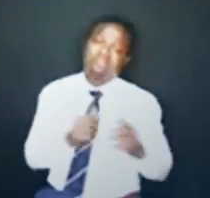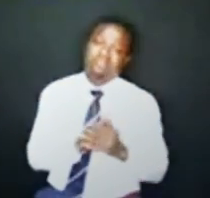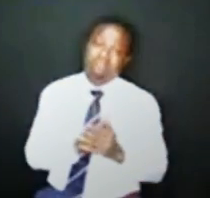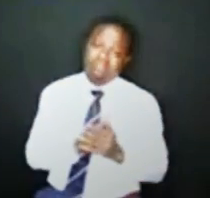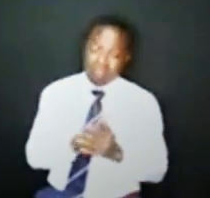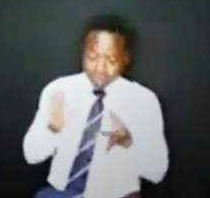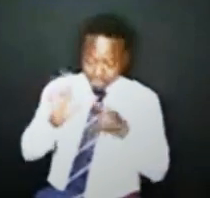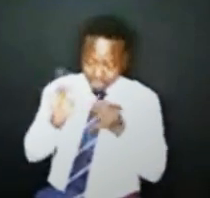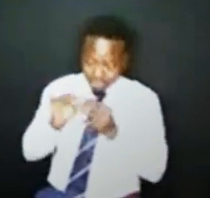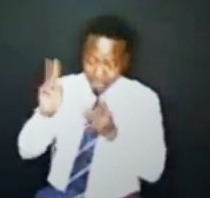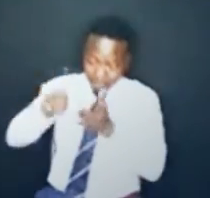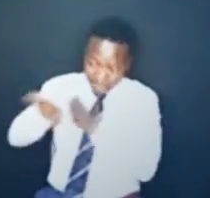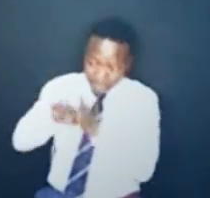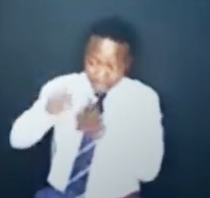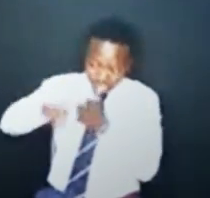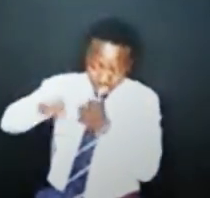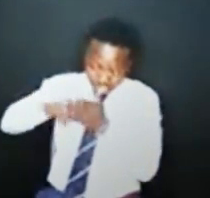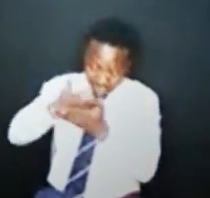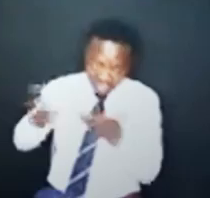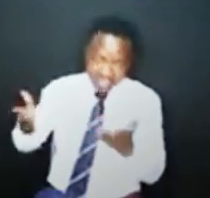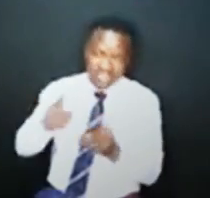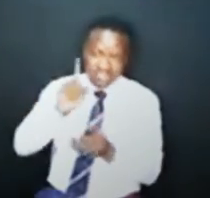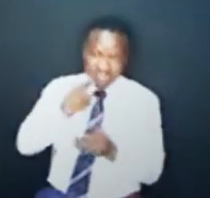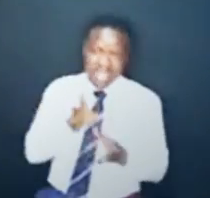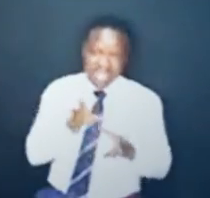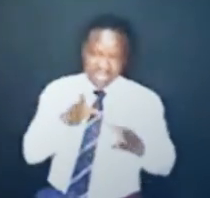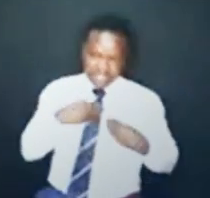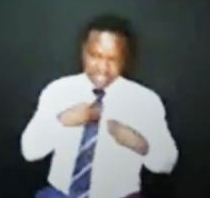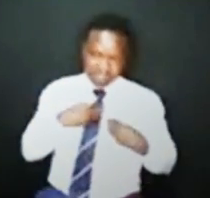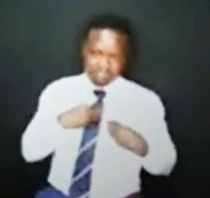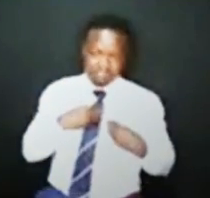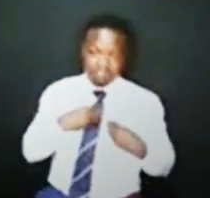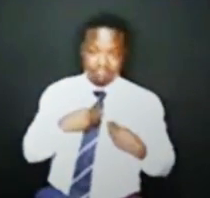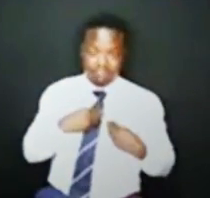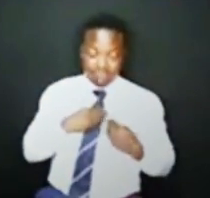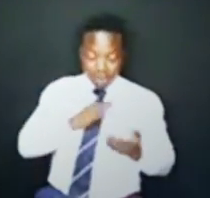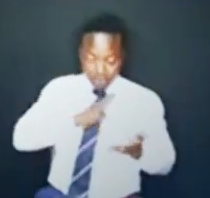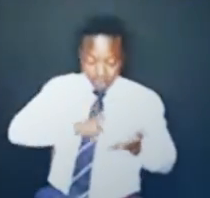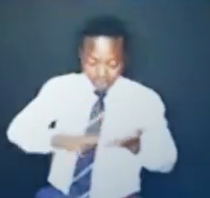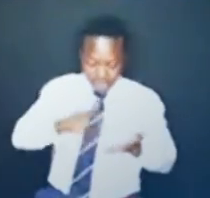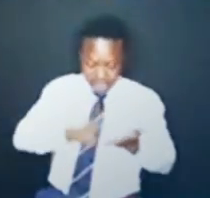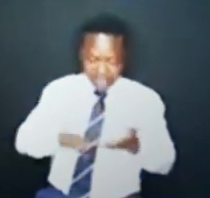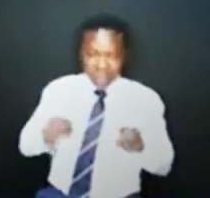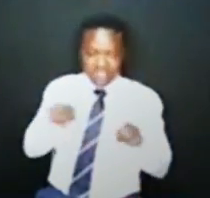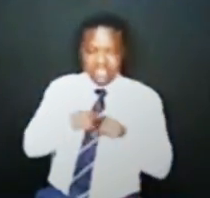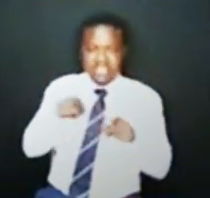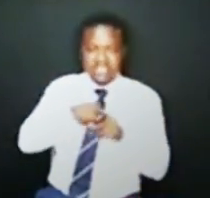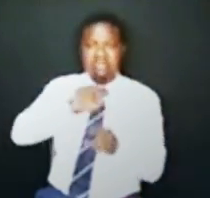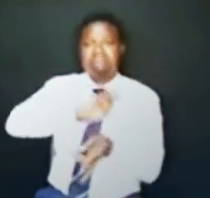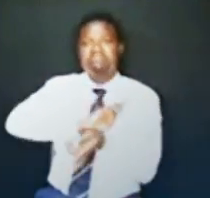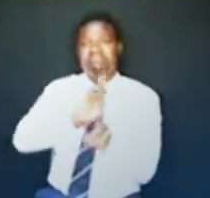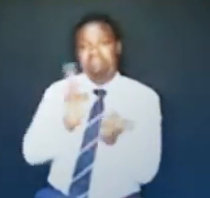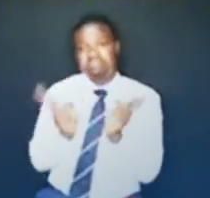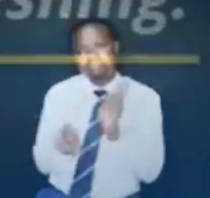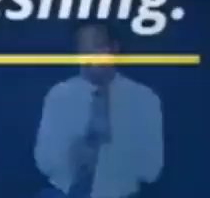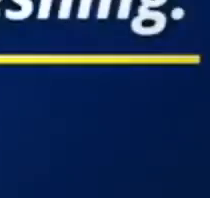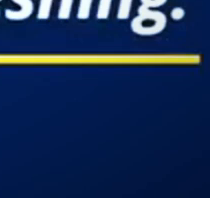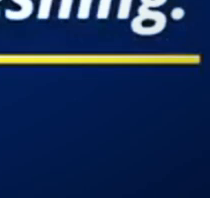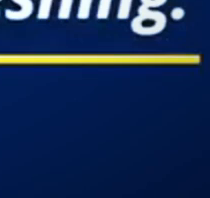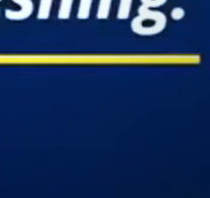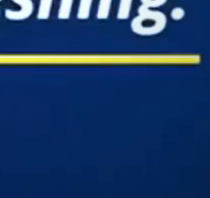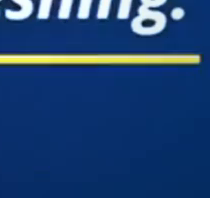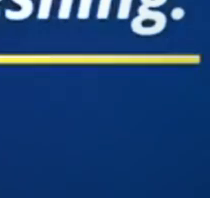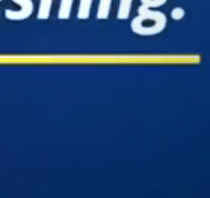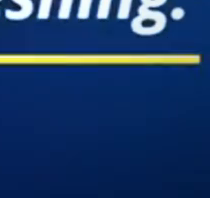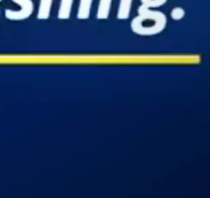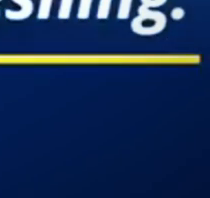we ewura honhum. Forgiveness, like repentance, always brings with it